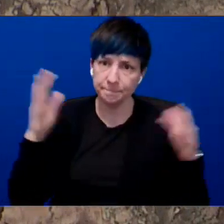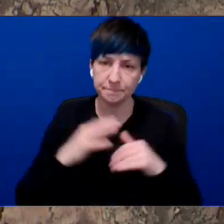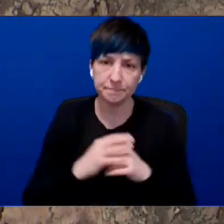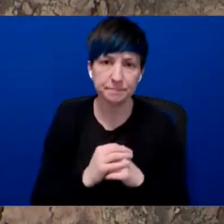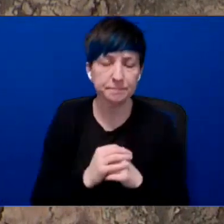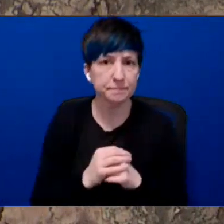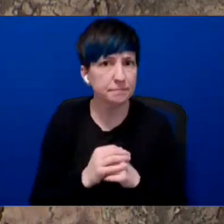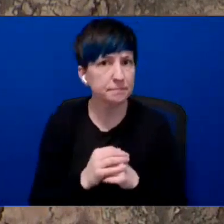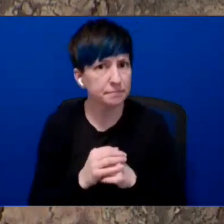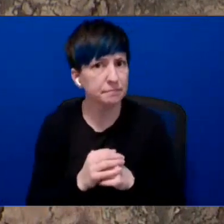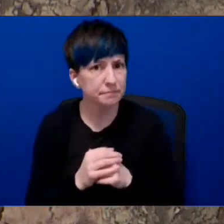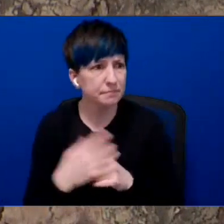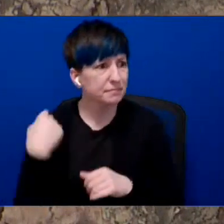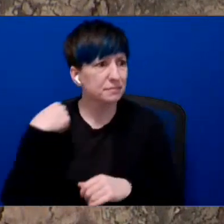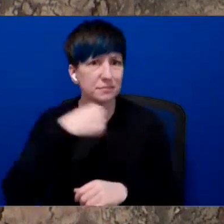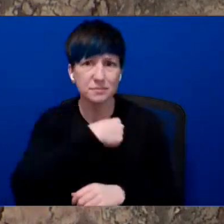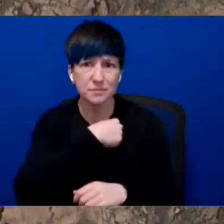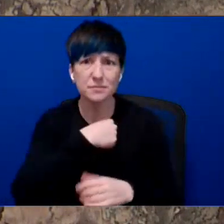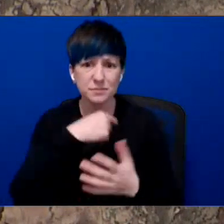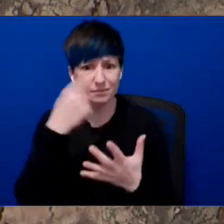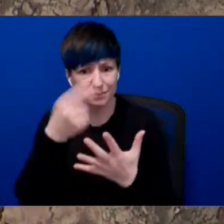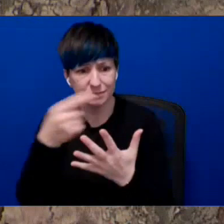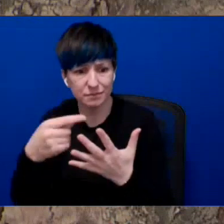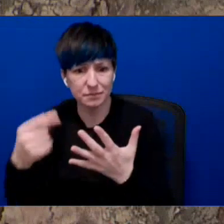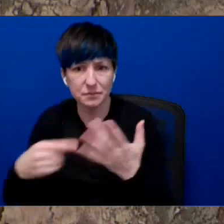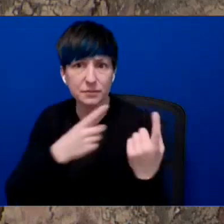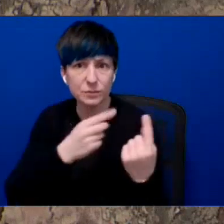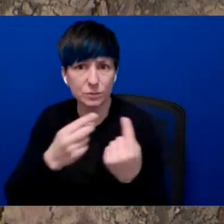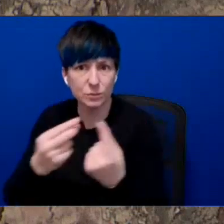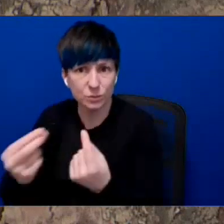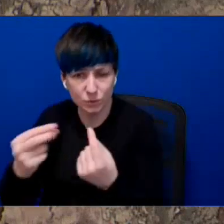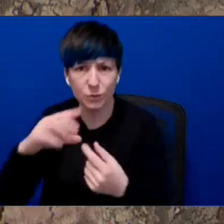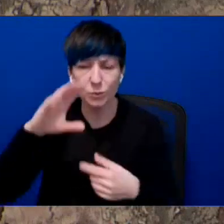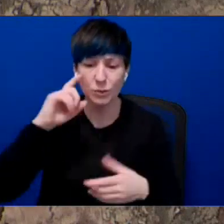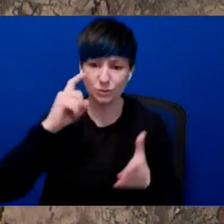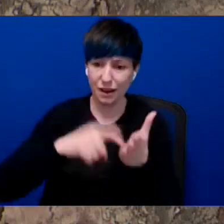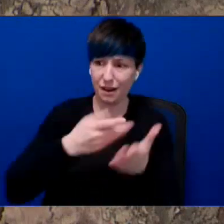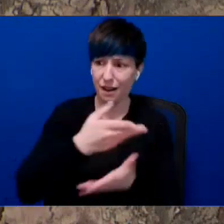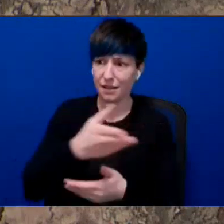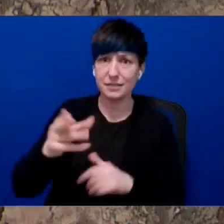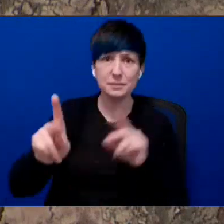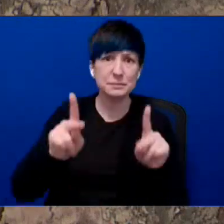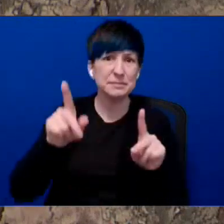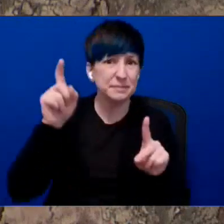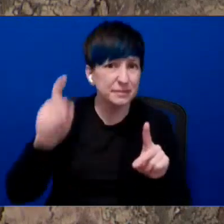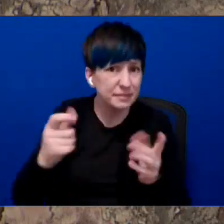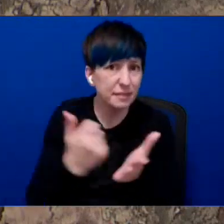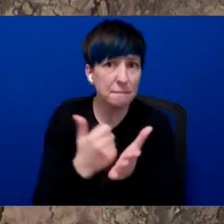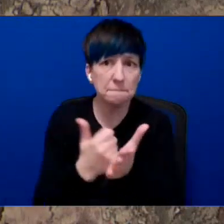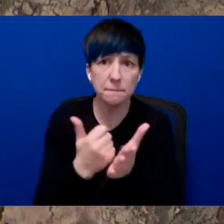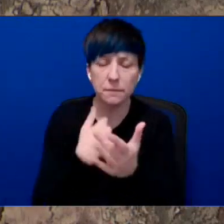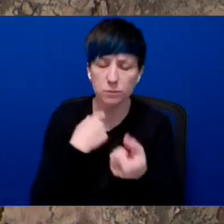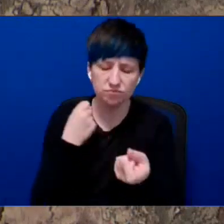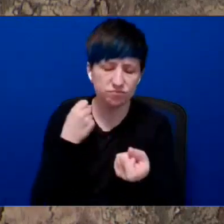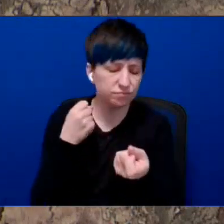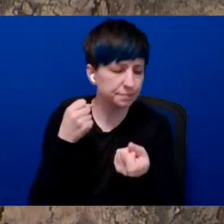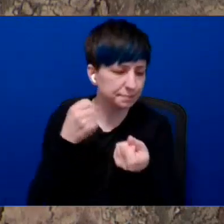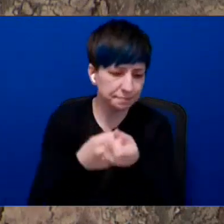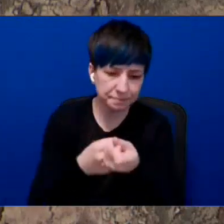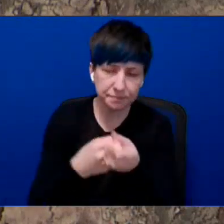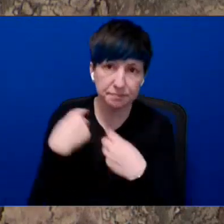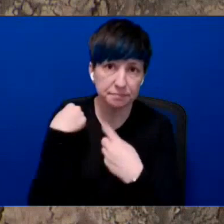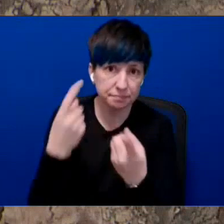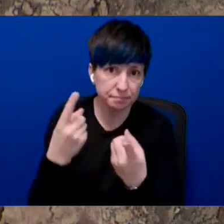Mr. Speaker, we know that people need help, and that's why our government is here at people's backs, and we're going to continue to support them in every way that we